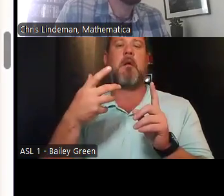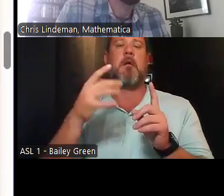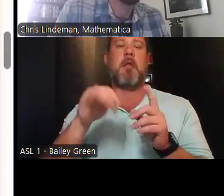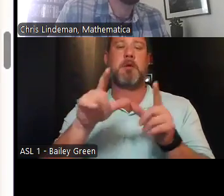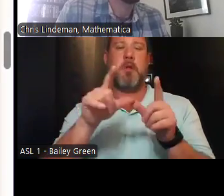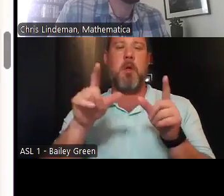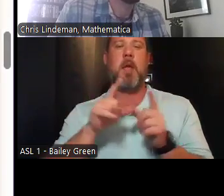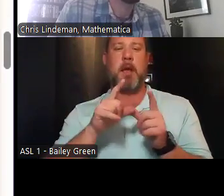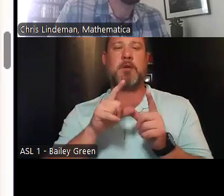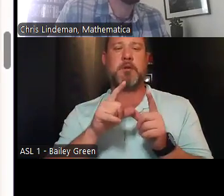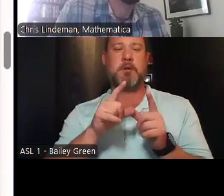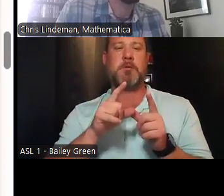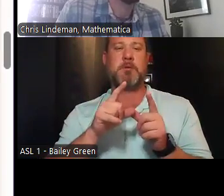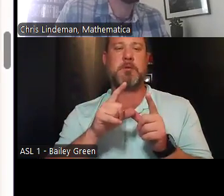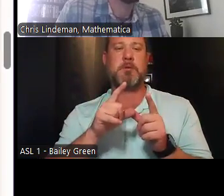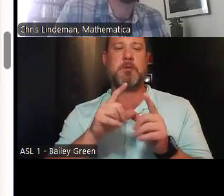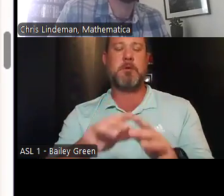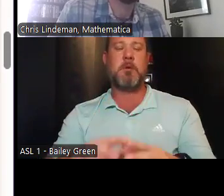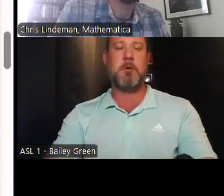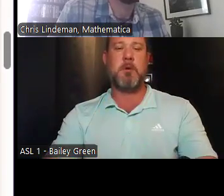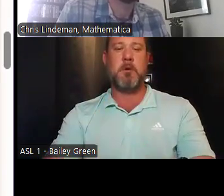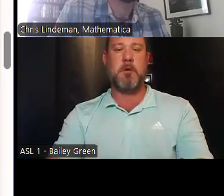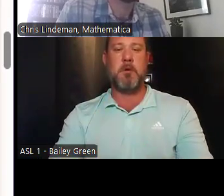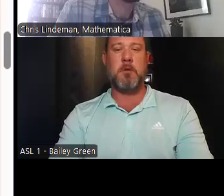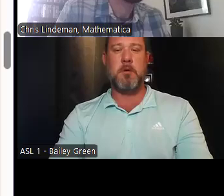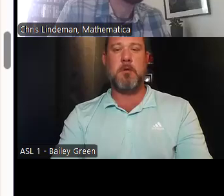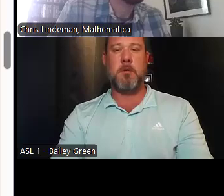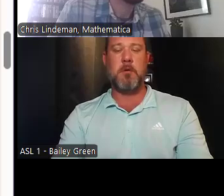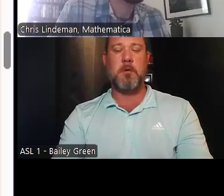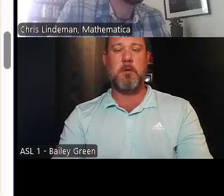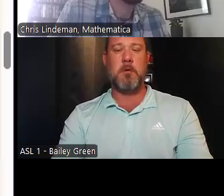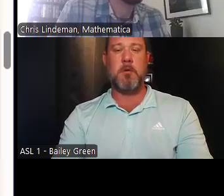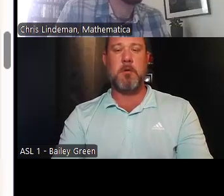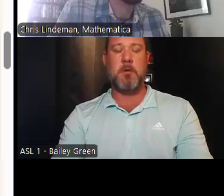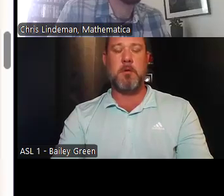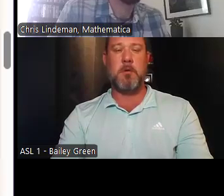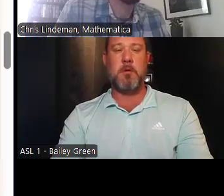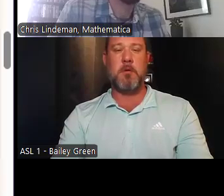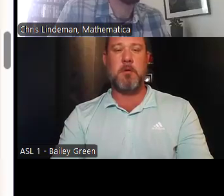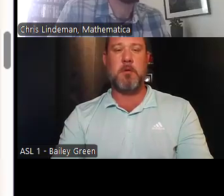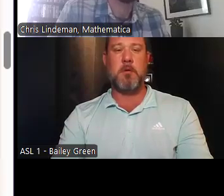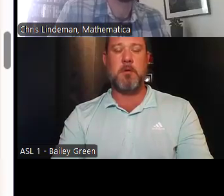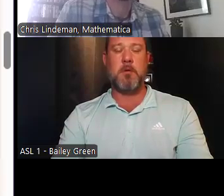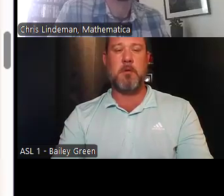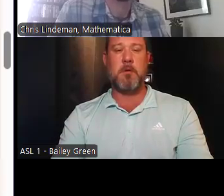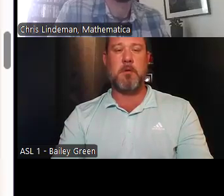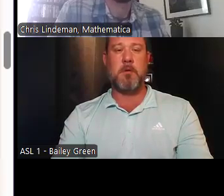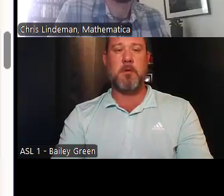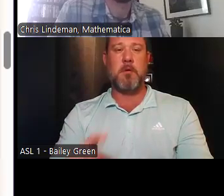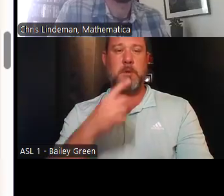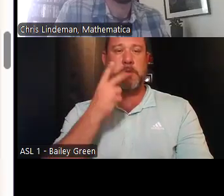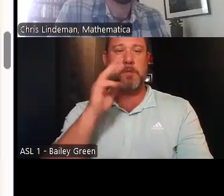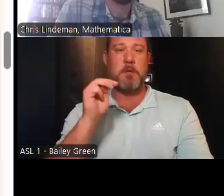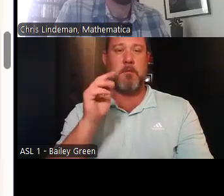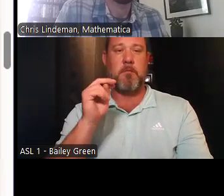location types and where these provider locations are found. In this case, because we've selected Mono County, we can see that there